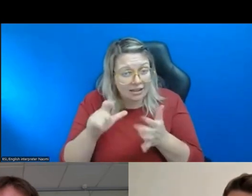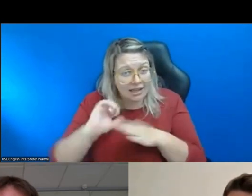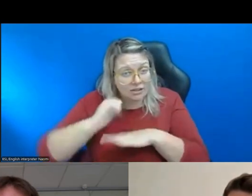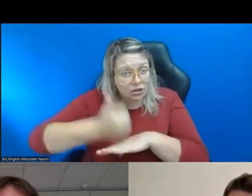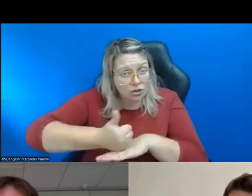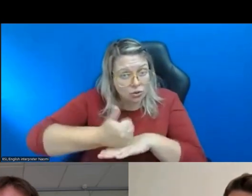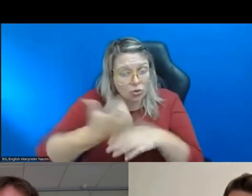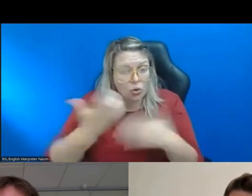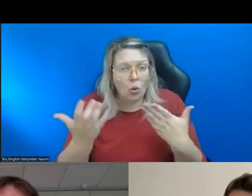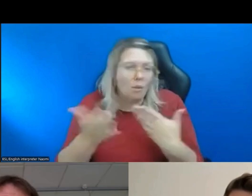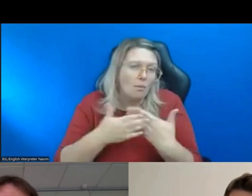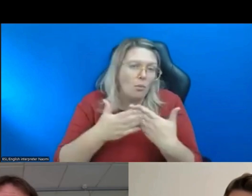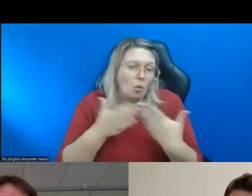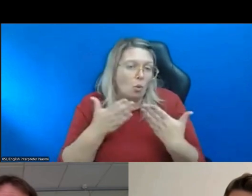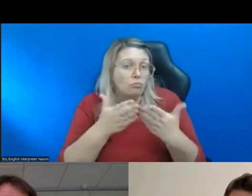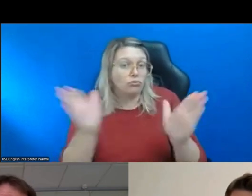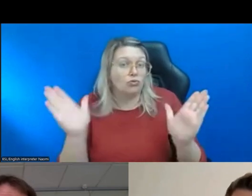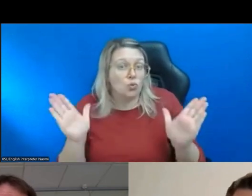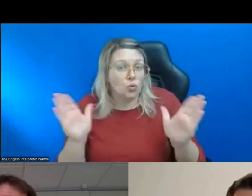broad?